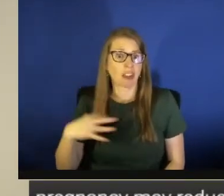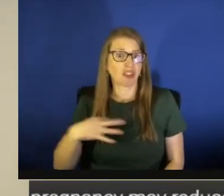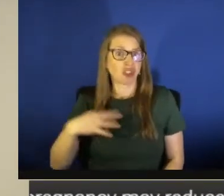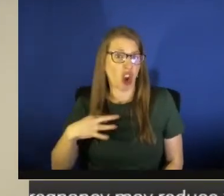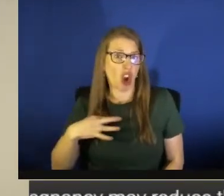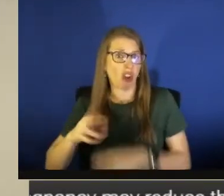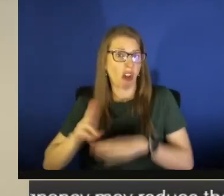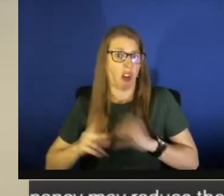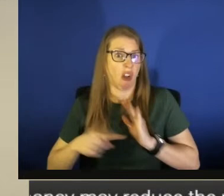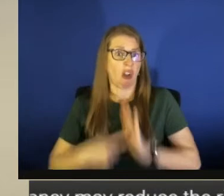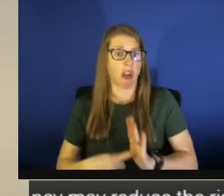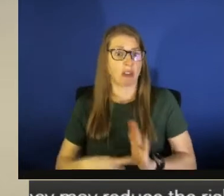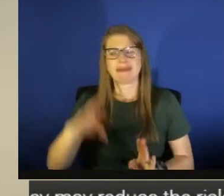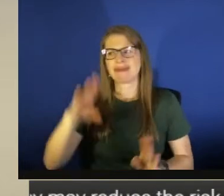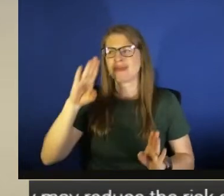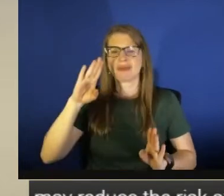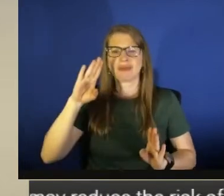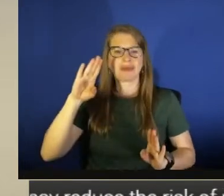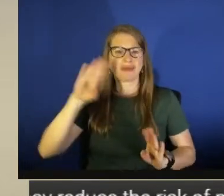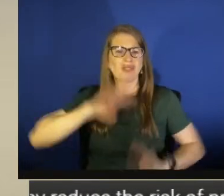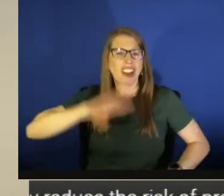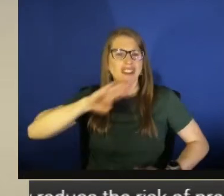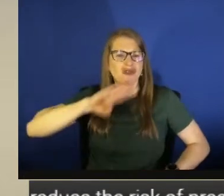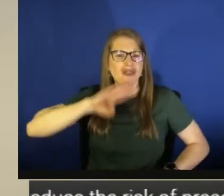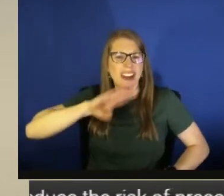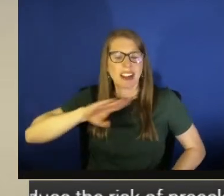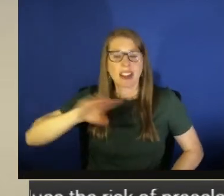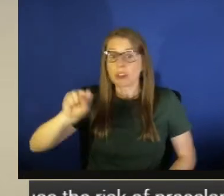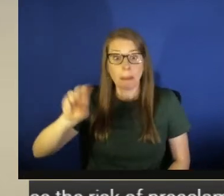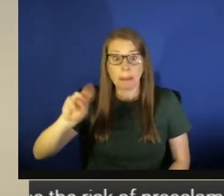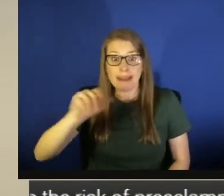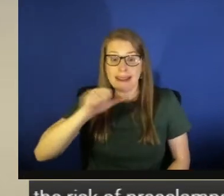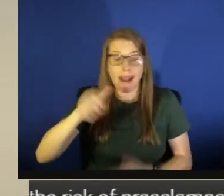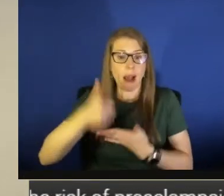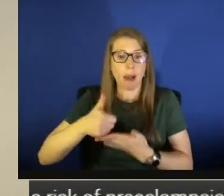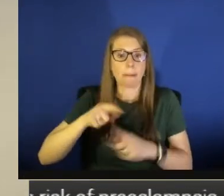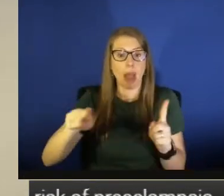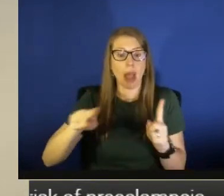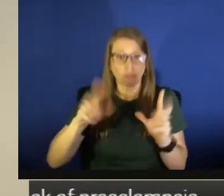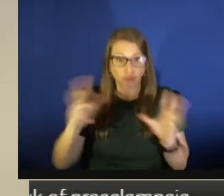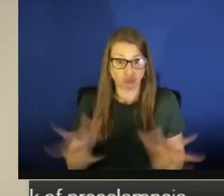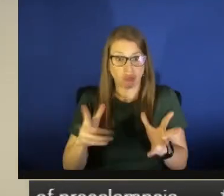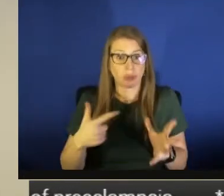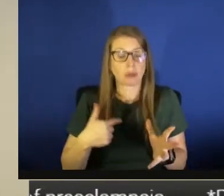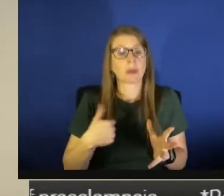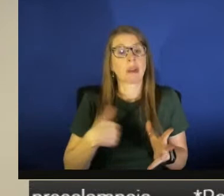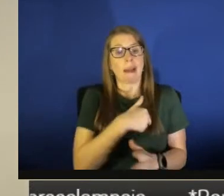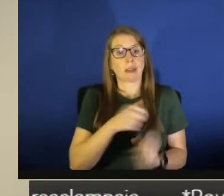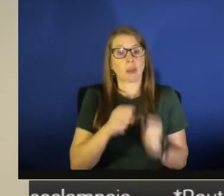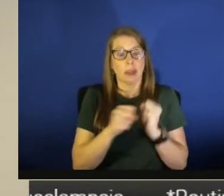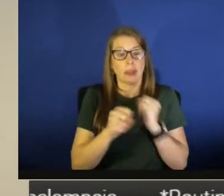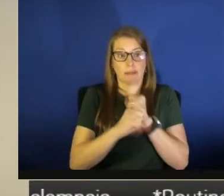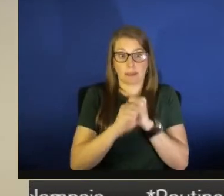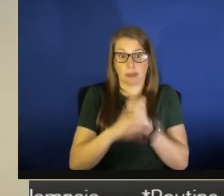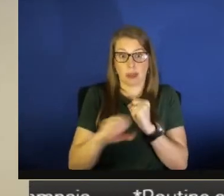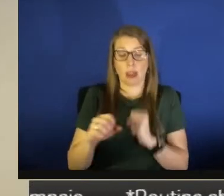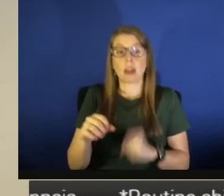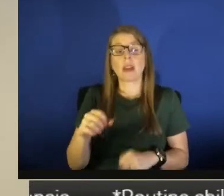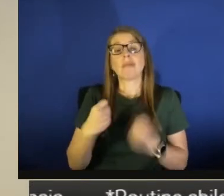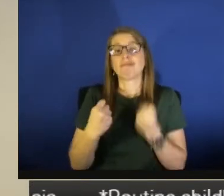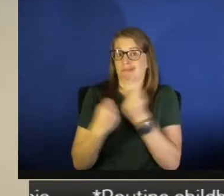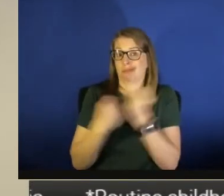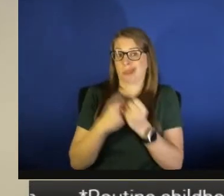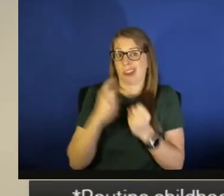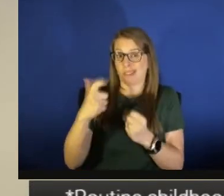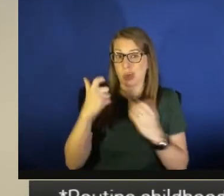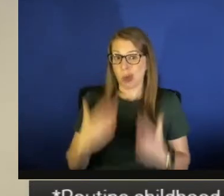was incredibly frustrating. And of course, social media doesn't help. But what pushed us with our coverage was having our viewers' backs and making sure